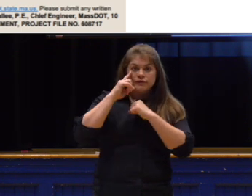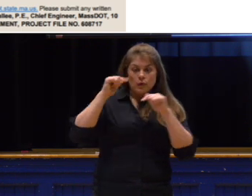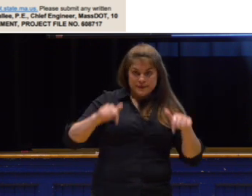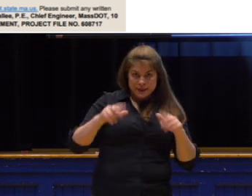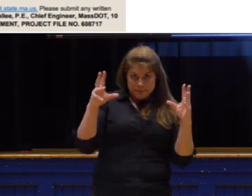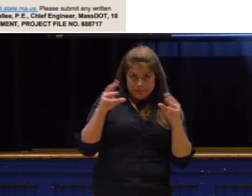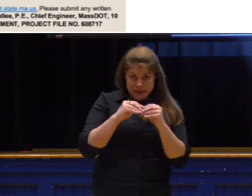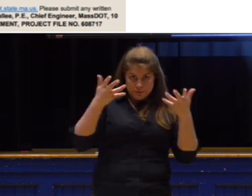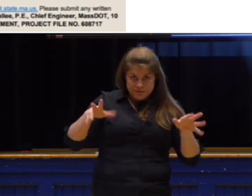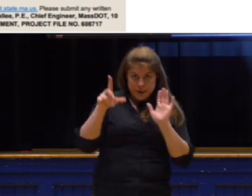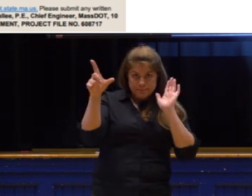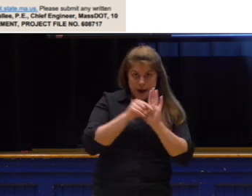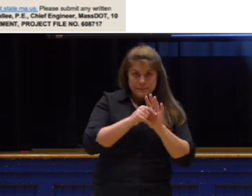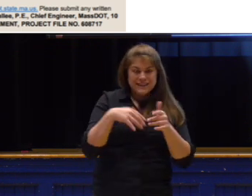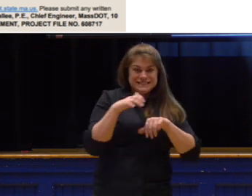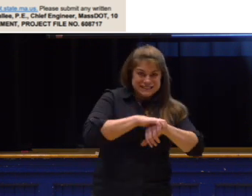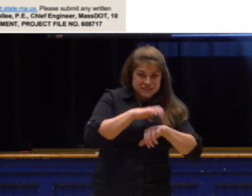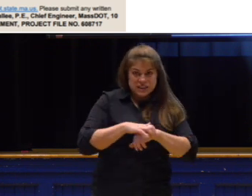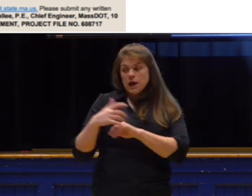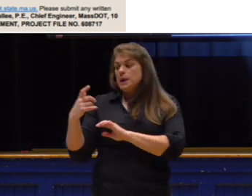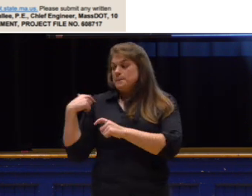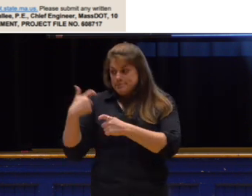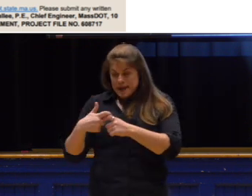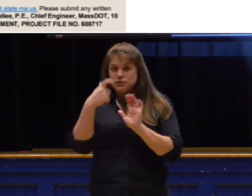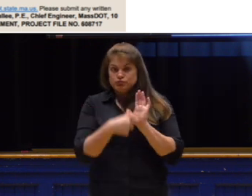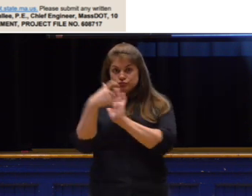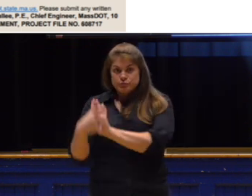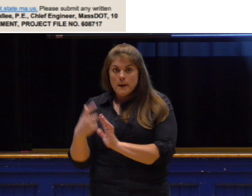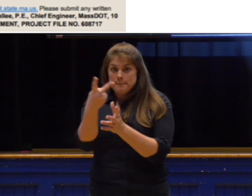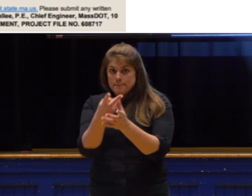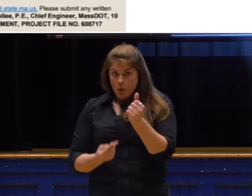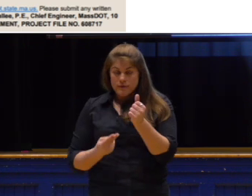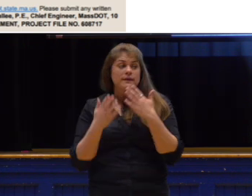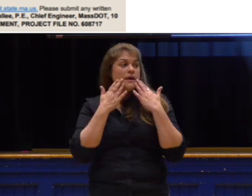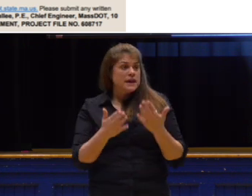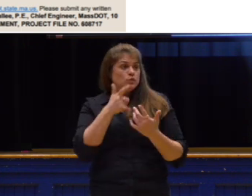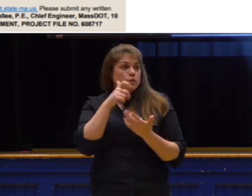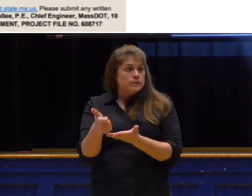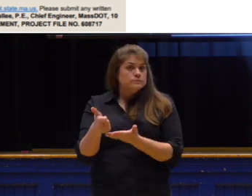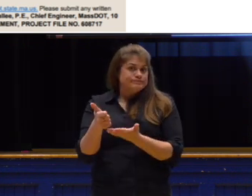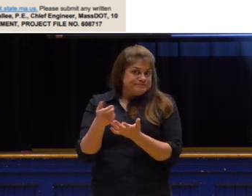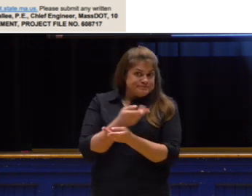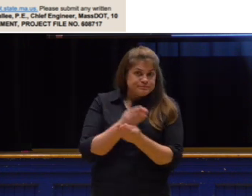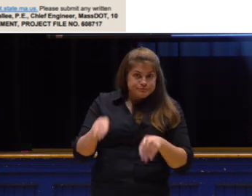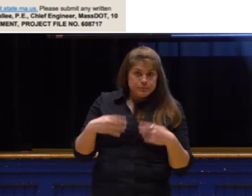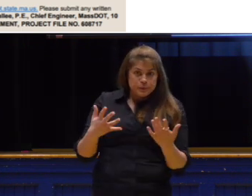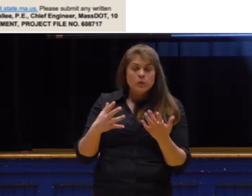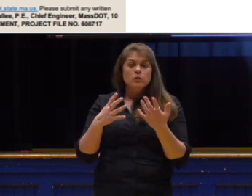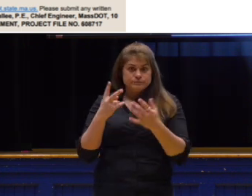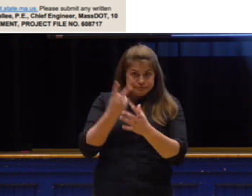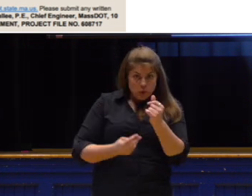Spanish in the Springfield Reminder, the Springfield Republican, and in the El Pueblo Latino. Thank you to all of those outlets for helping to promote the